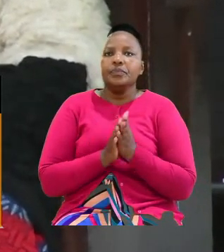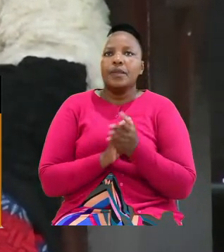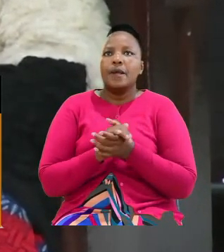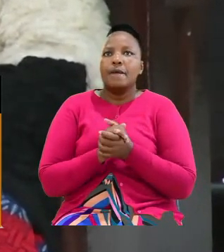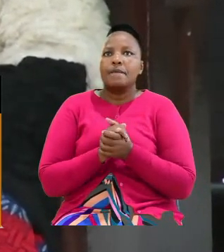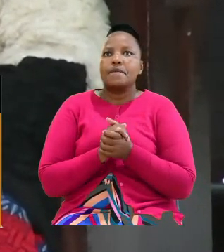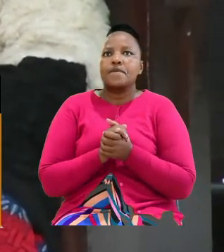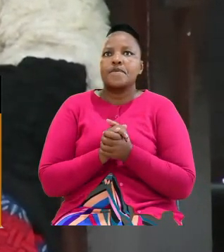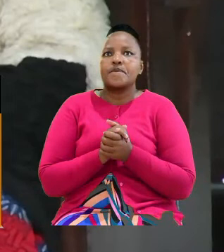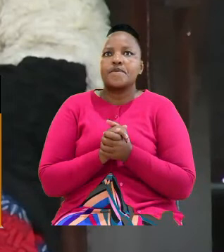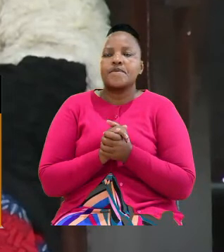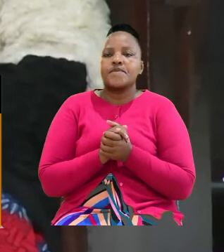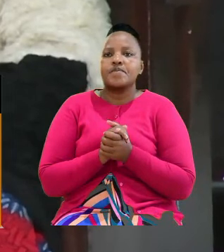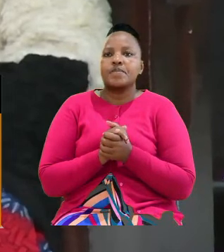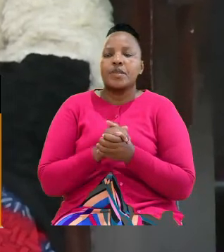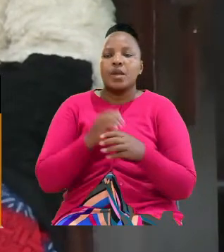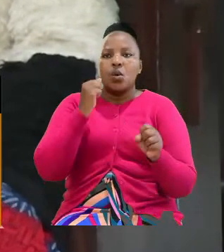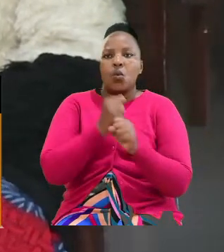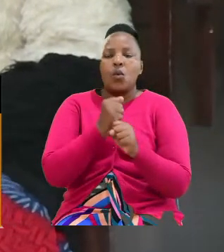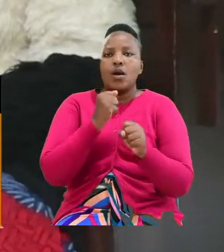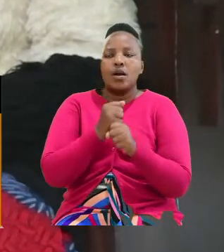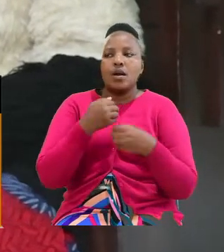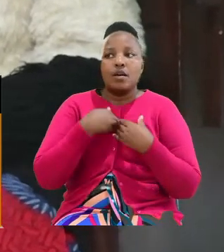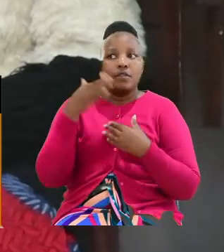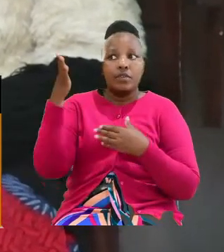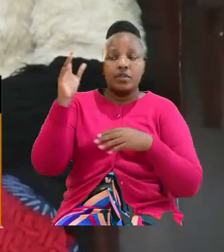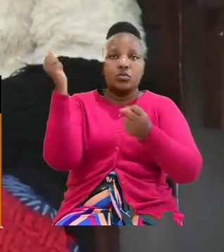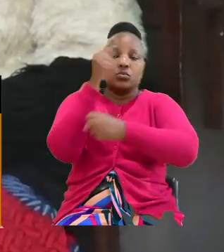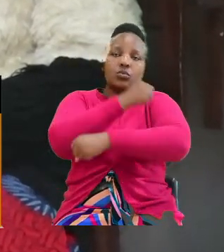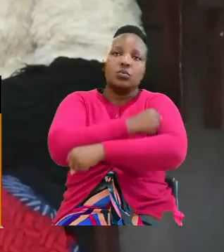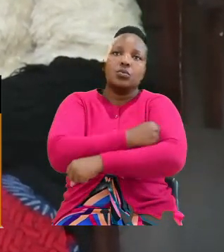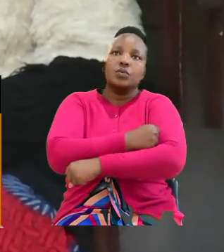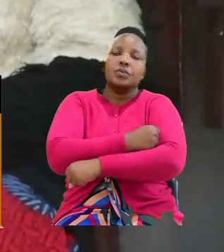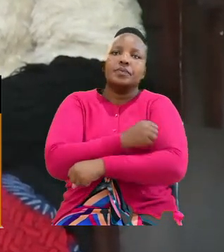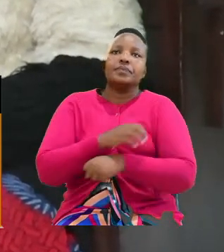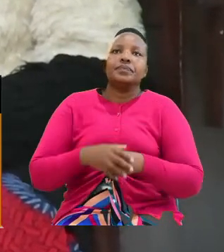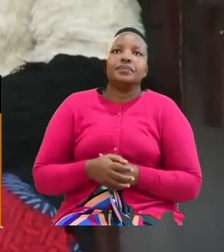We have vacancies in our academy.